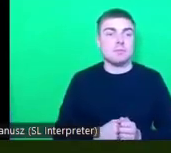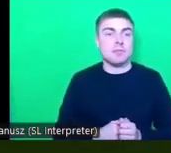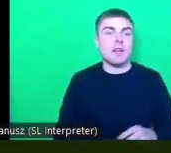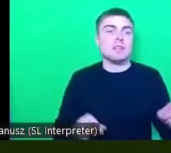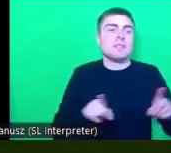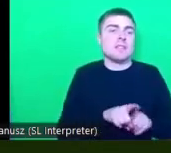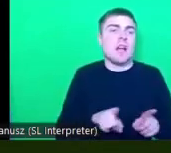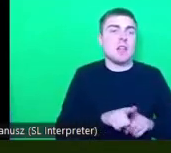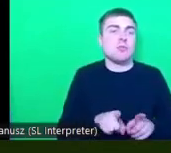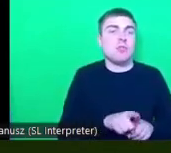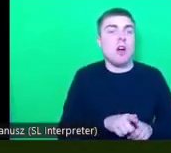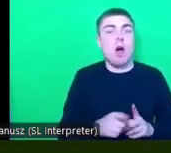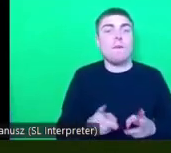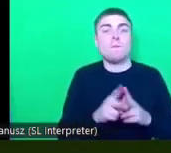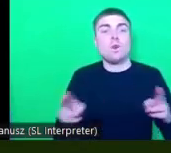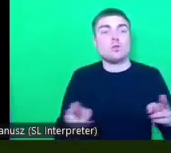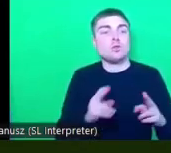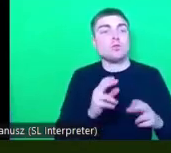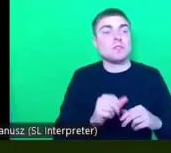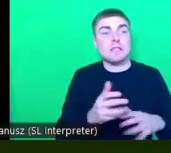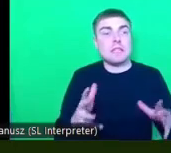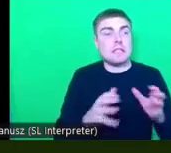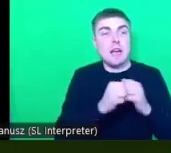also related this to the time since wolf establishment. So